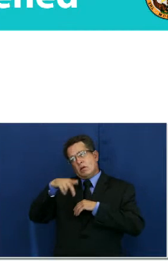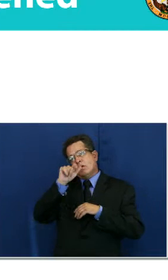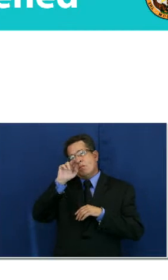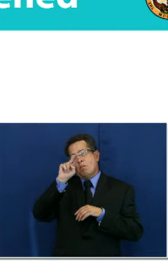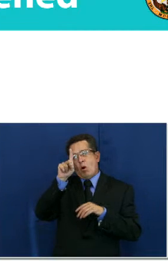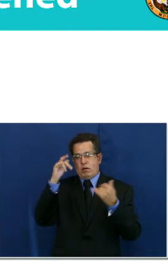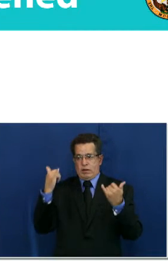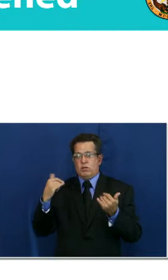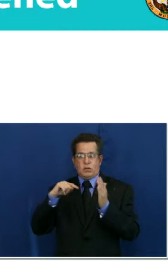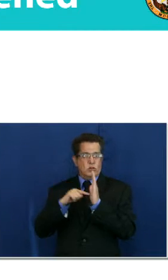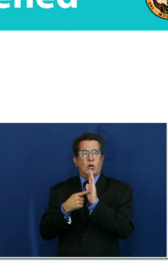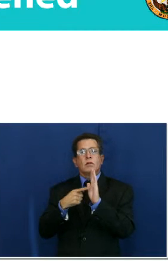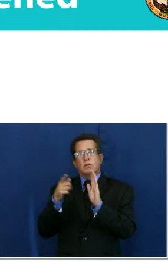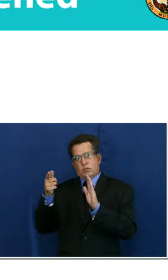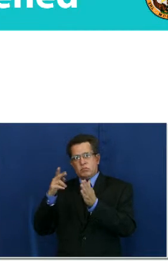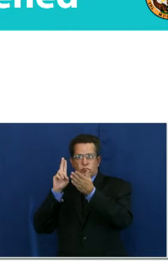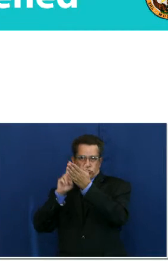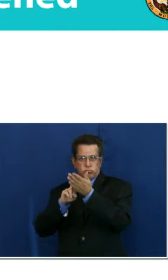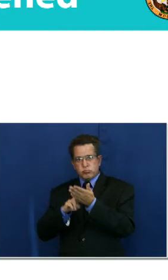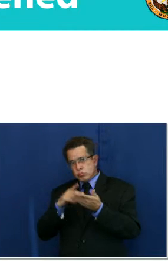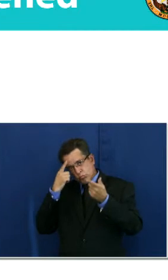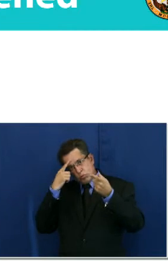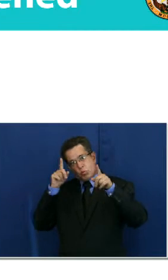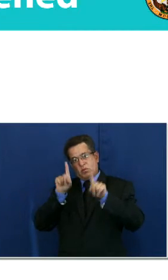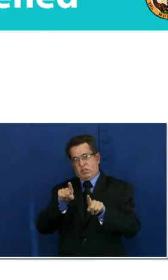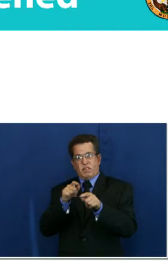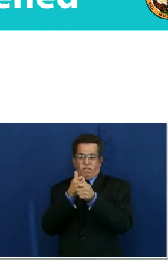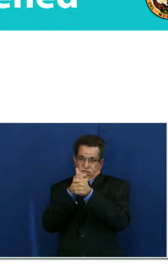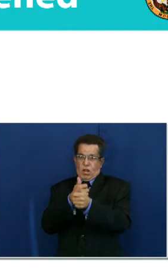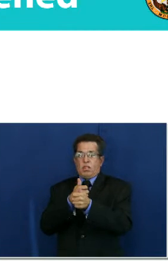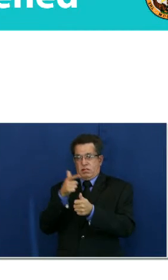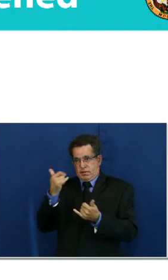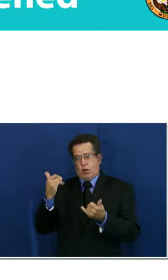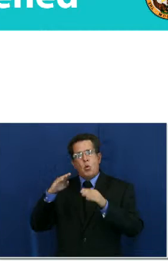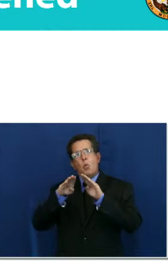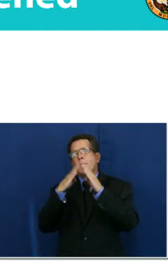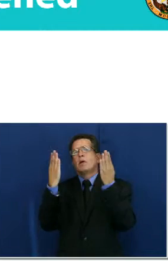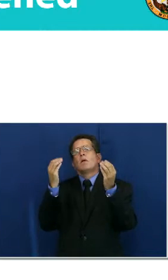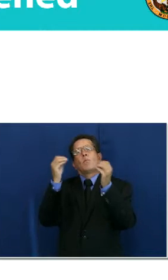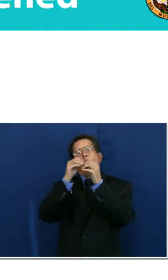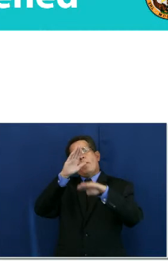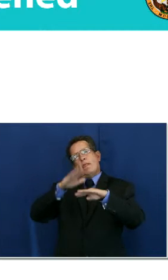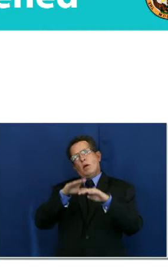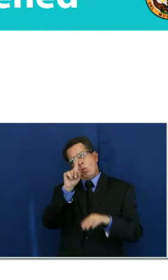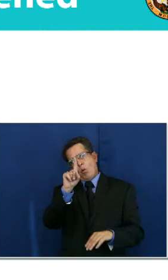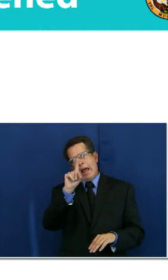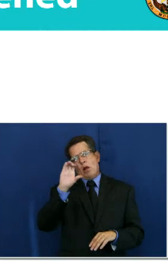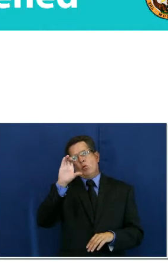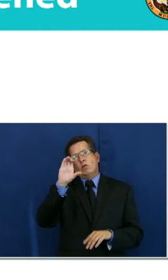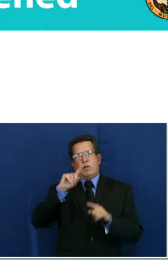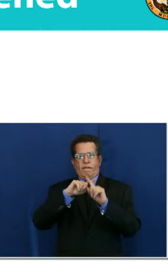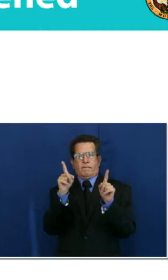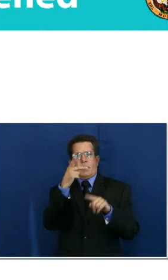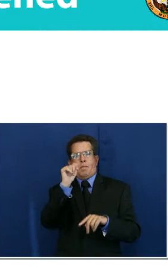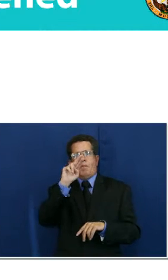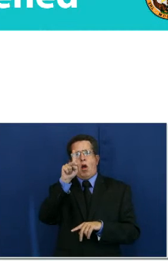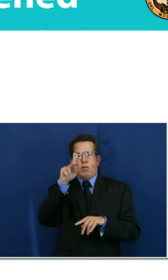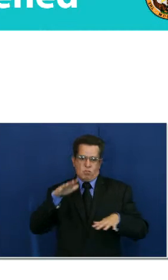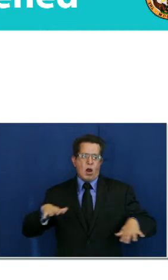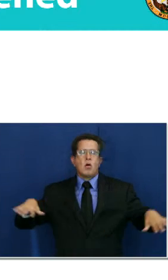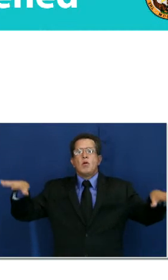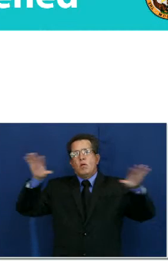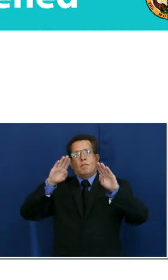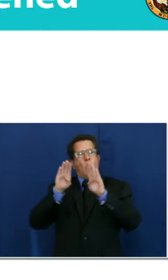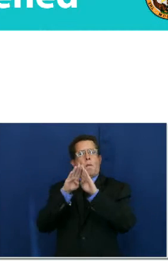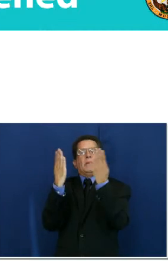immediately began working on signage with these guidelines, and we are opening up more than 100 county playgrounds today.